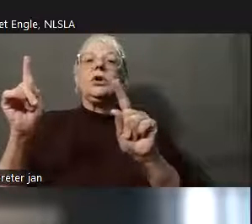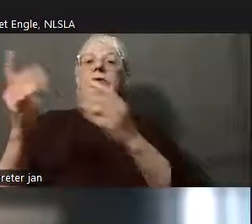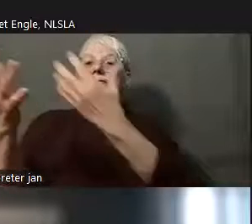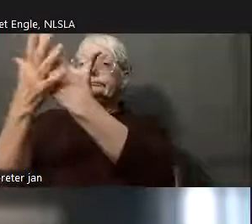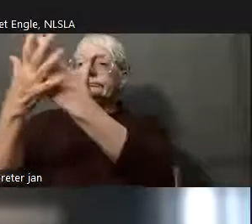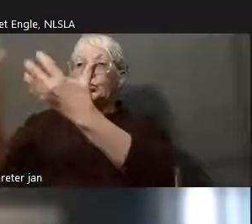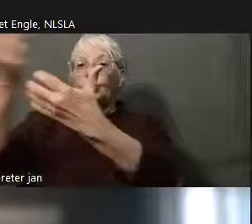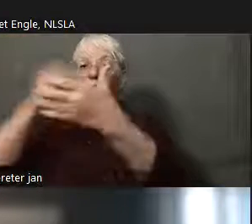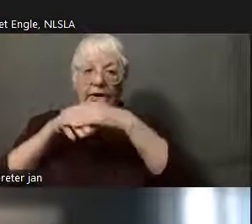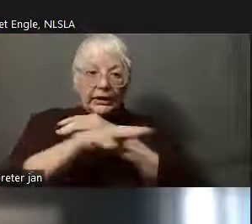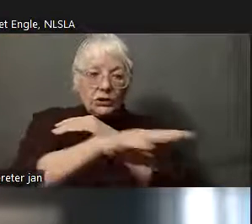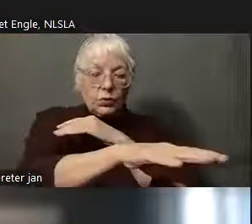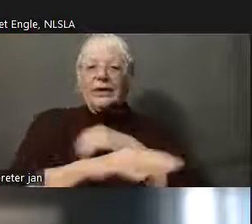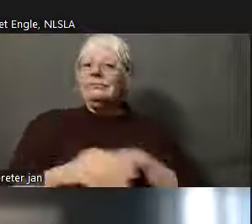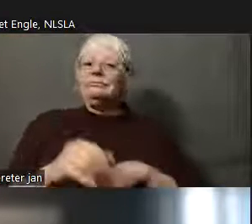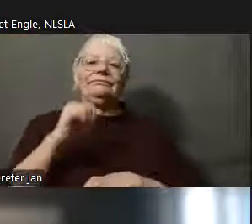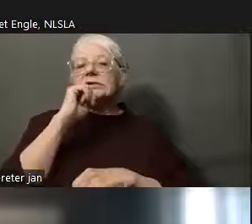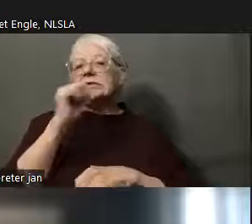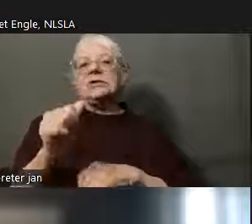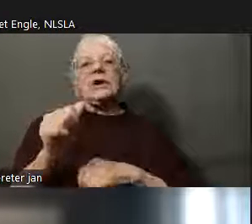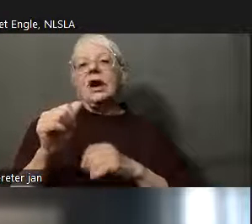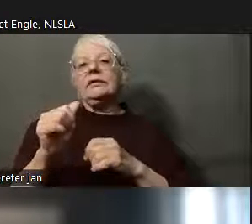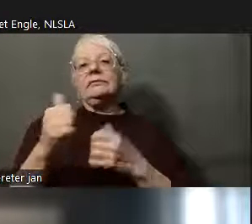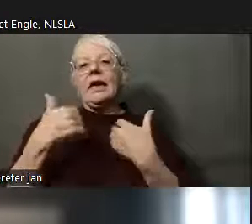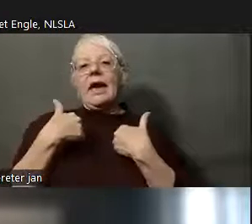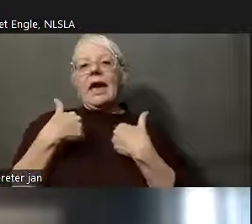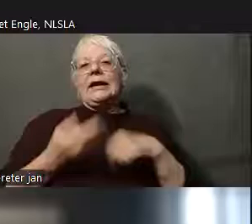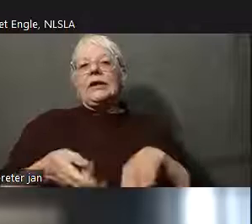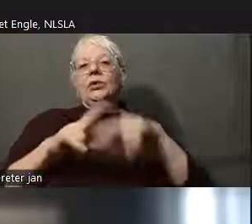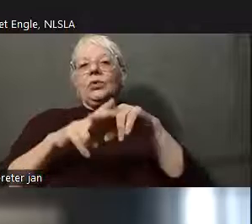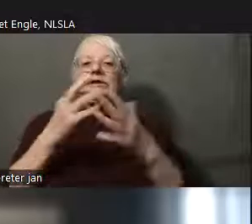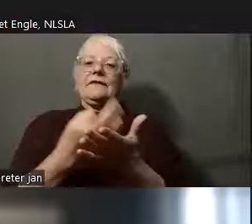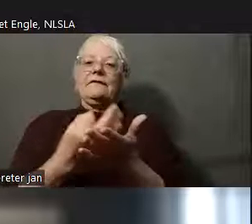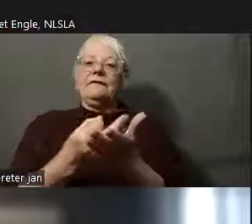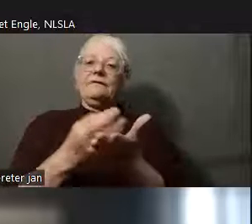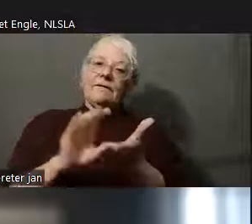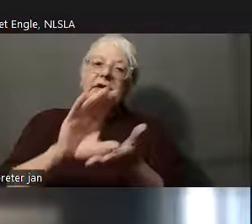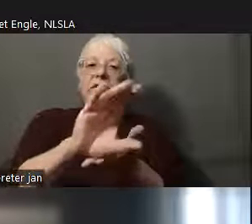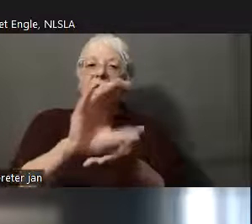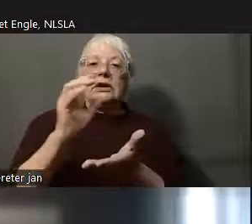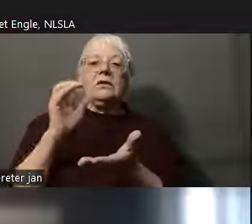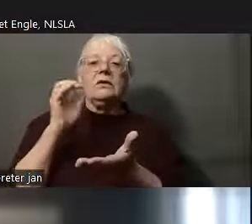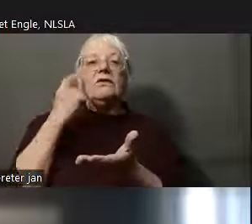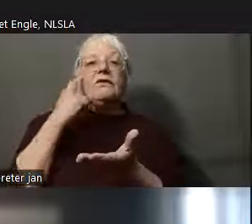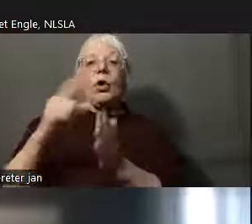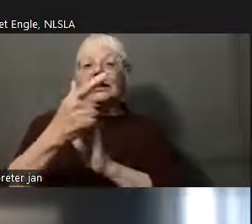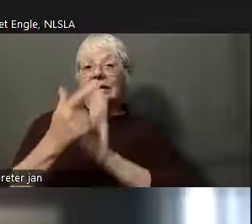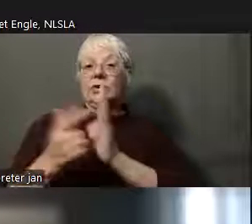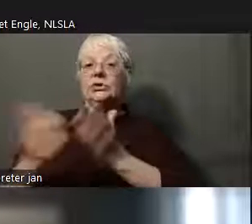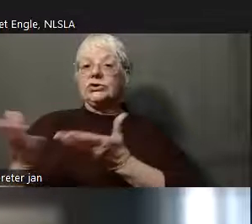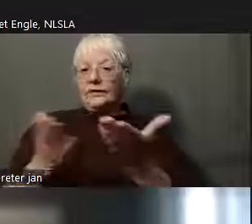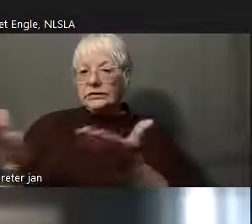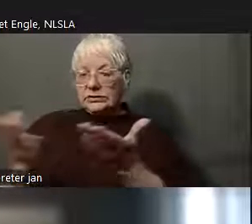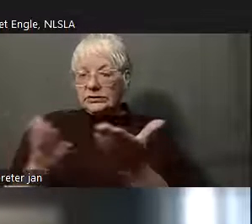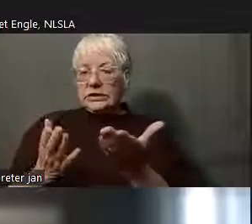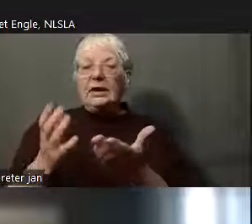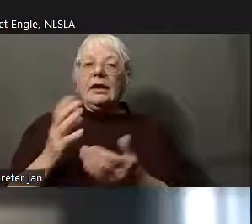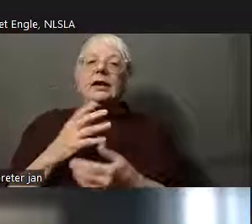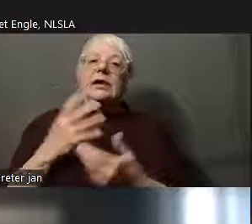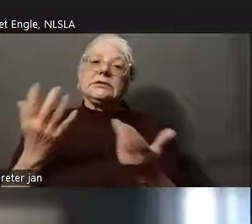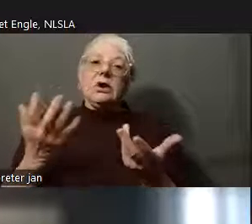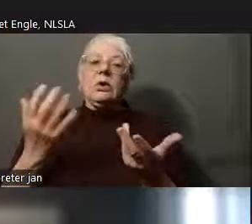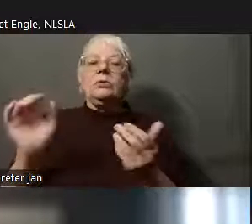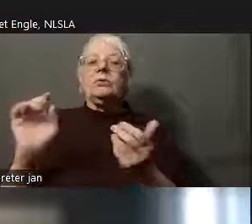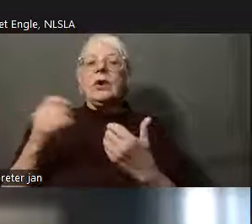problem is it has not come with increased funding for legal services programs. So, you know, we